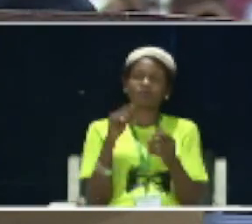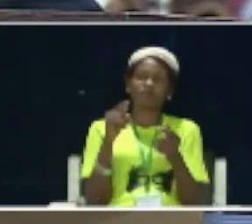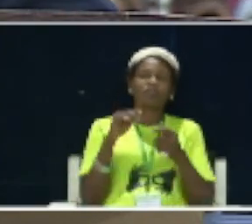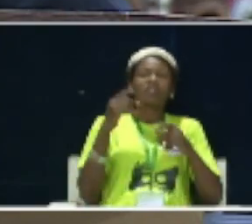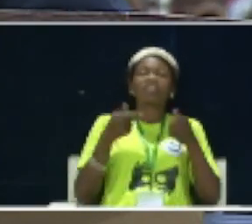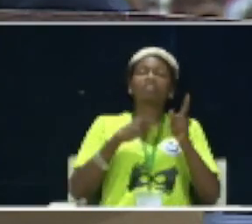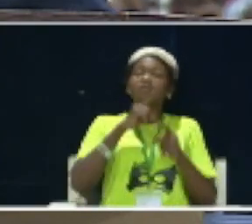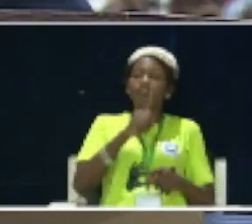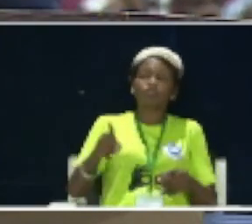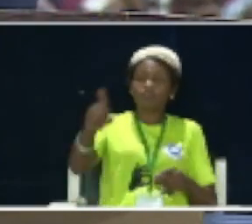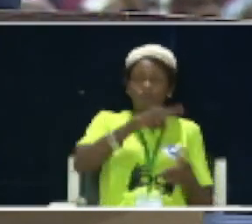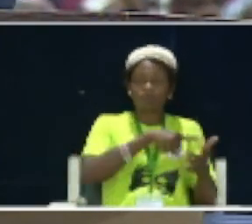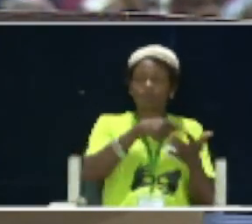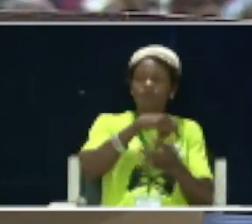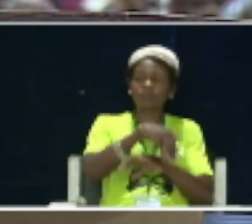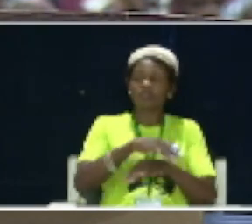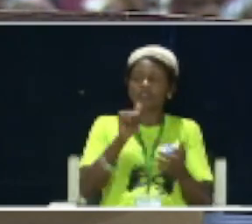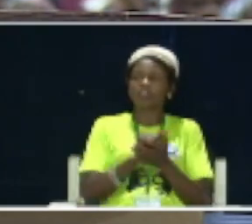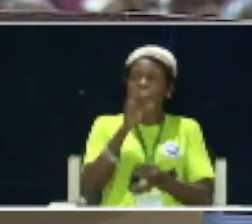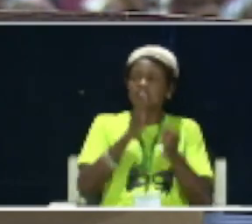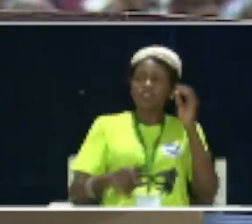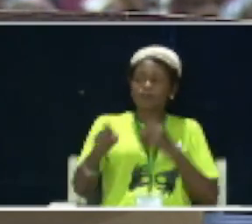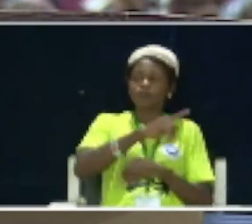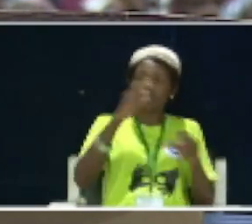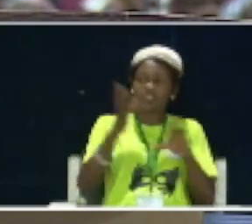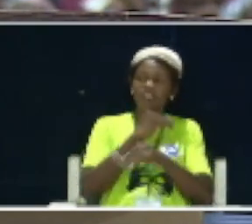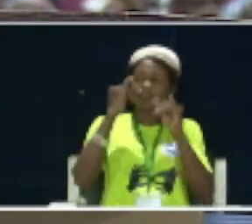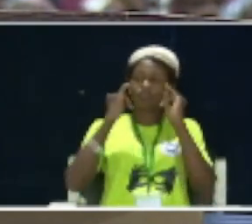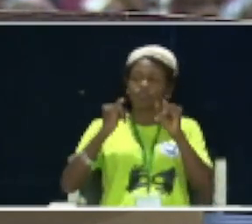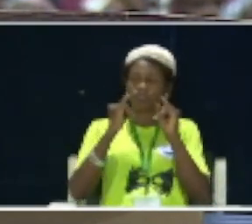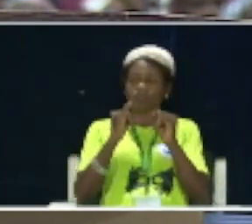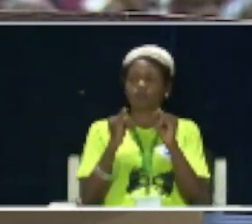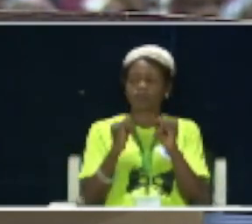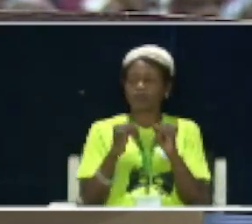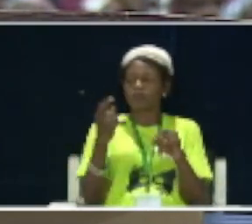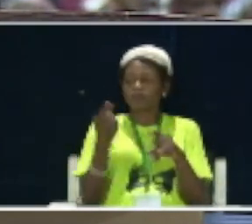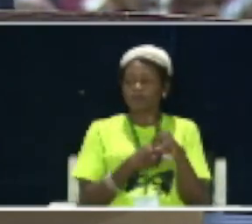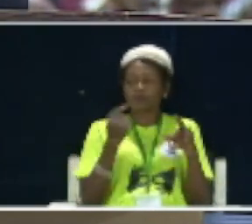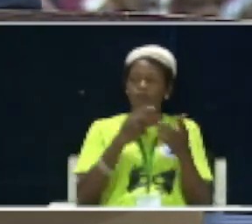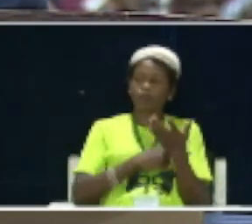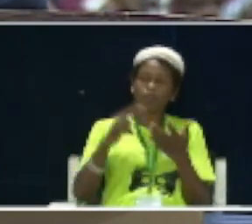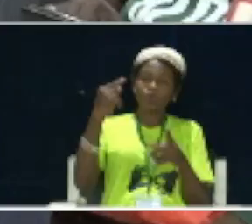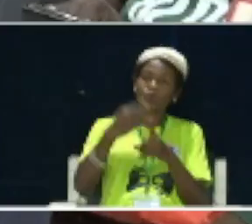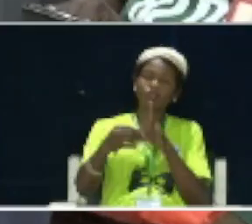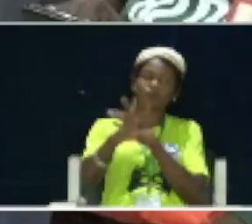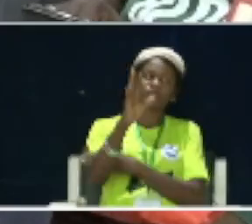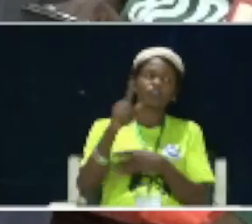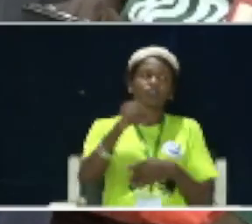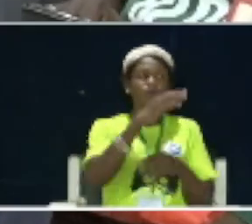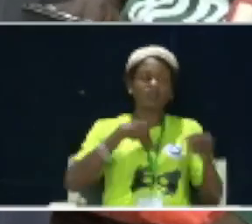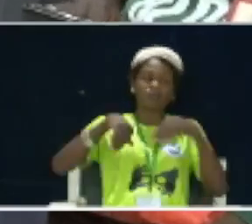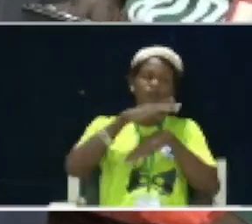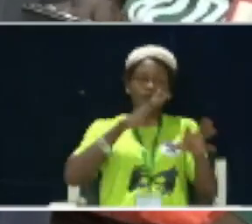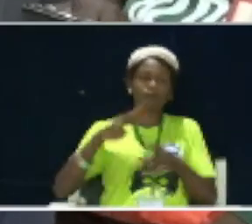tonight that if you will take the instruction from the Holy Word of God, you will have